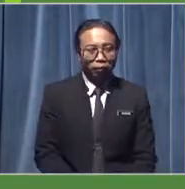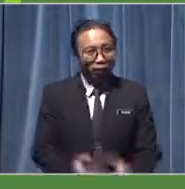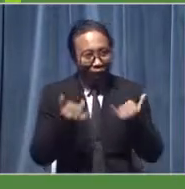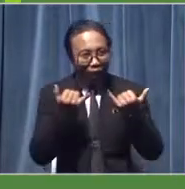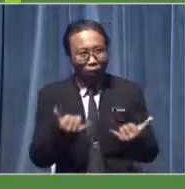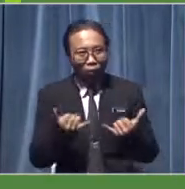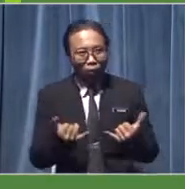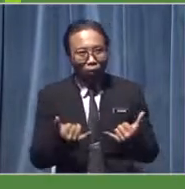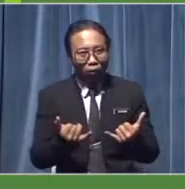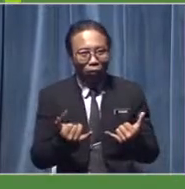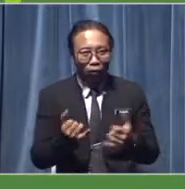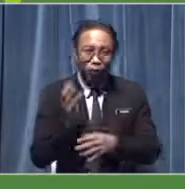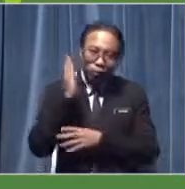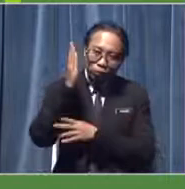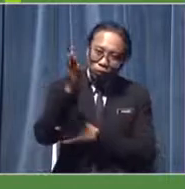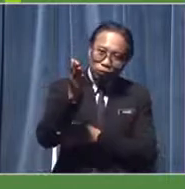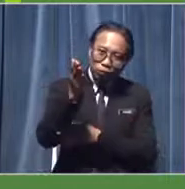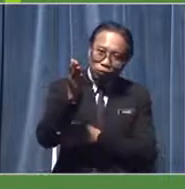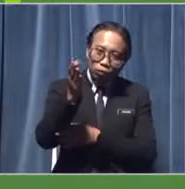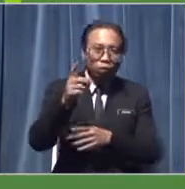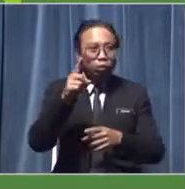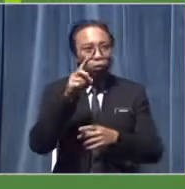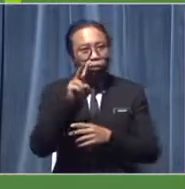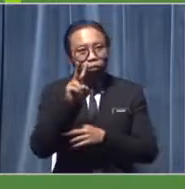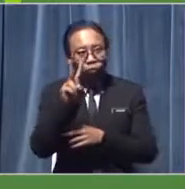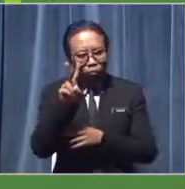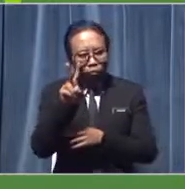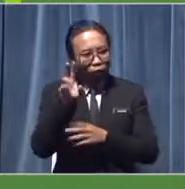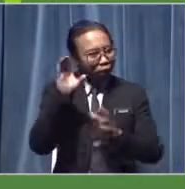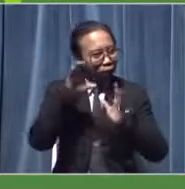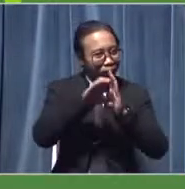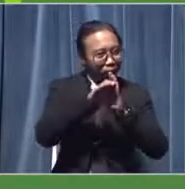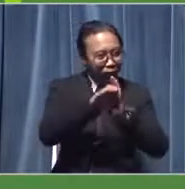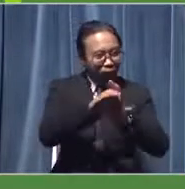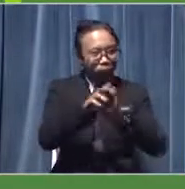Now, we will move on to example